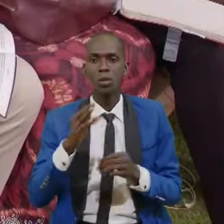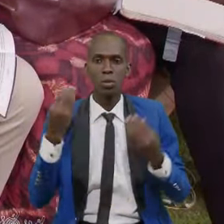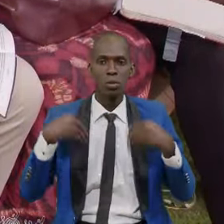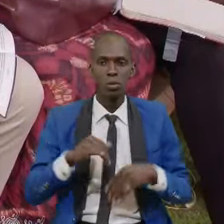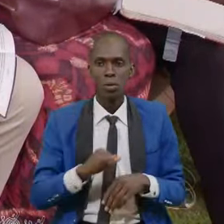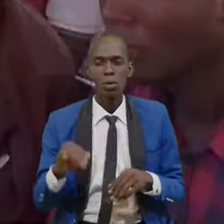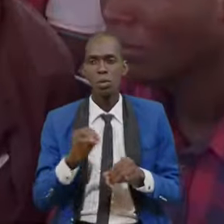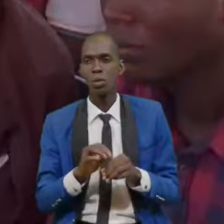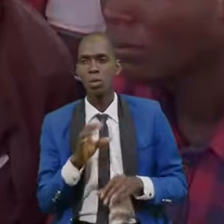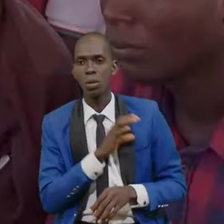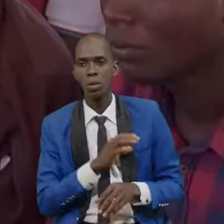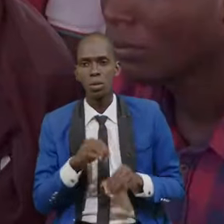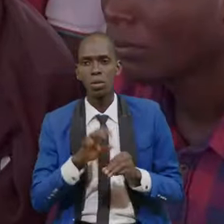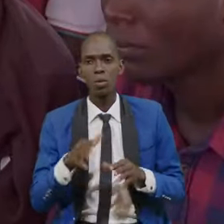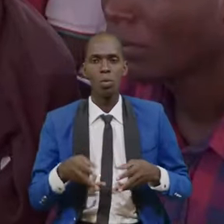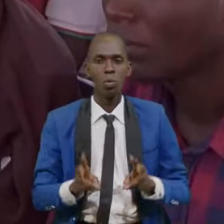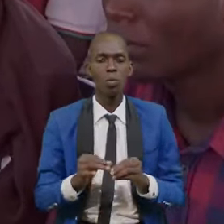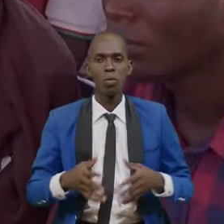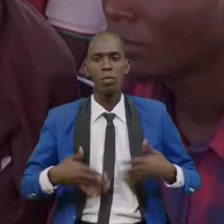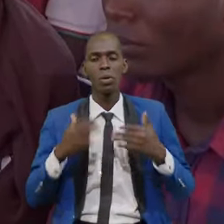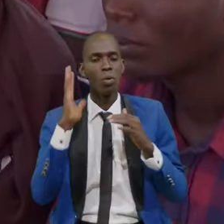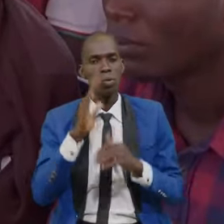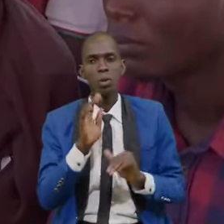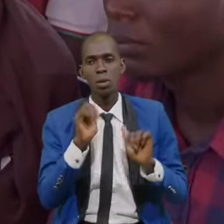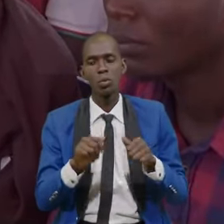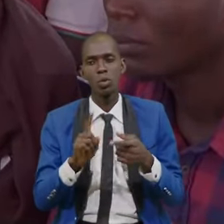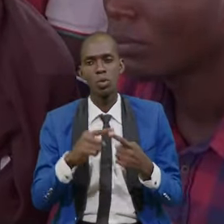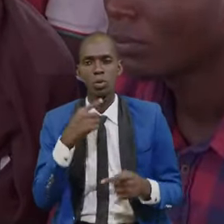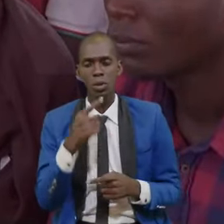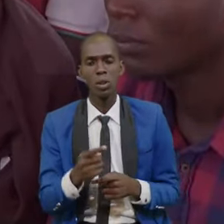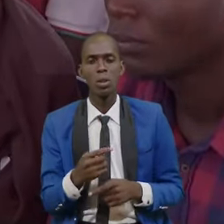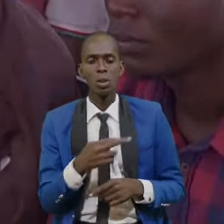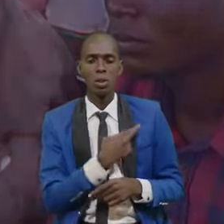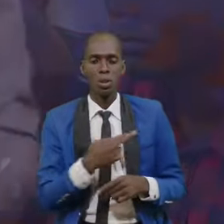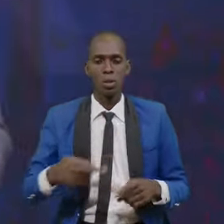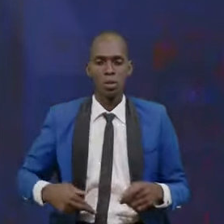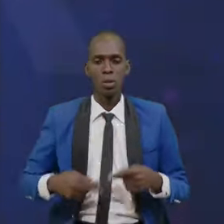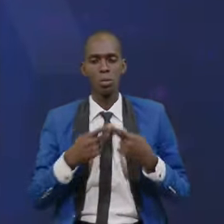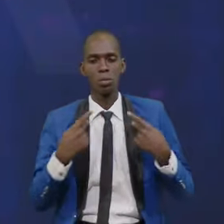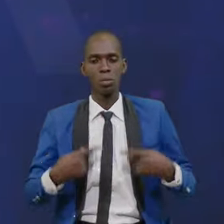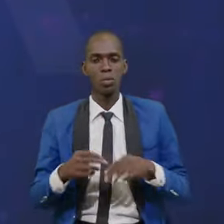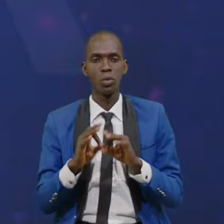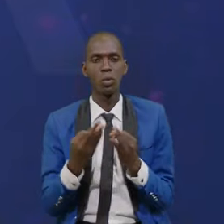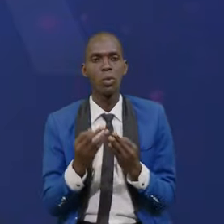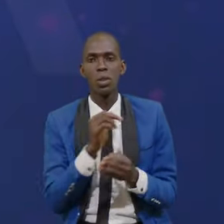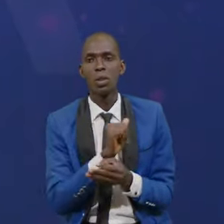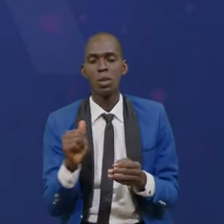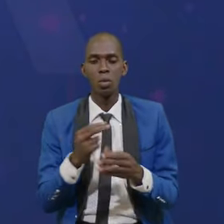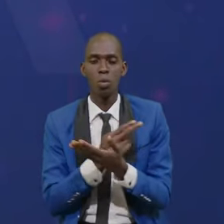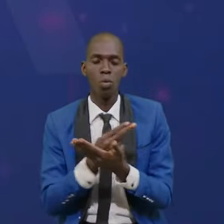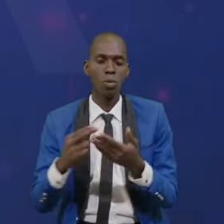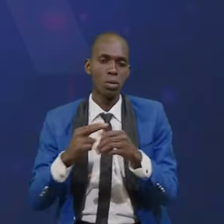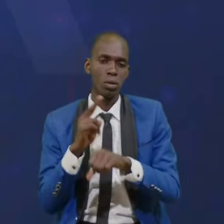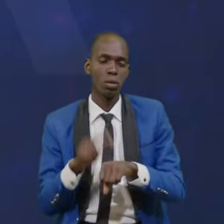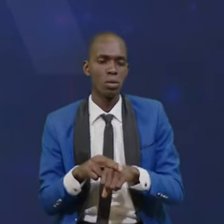should be able to tell royal priesthood and holy nation. You know, somebody is preaching and he